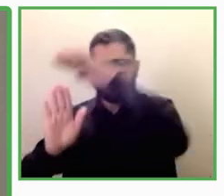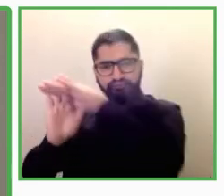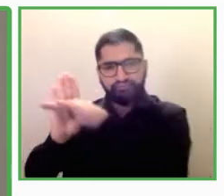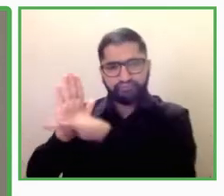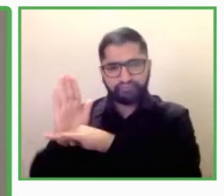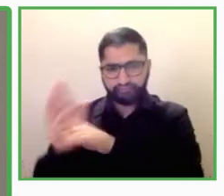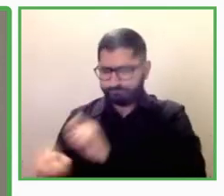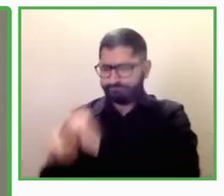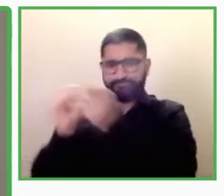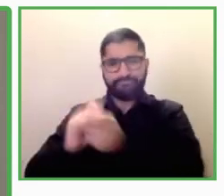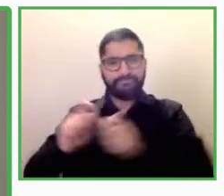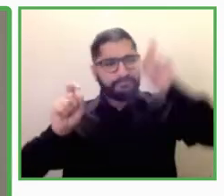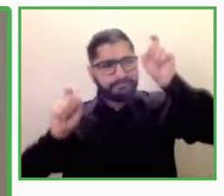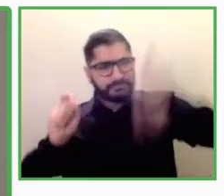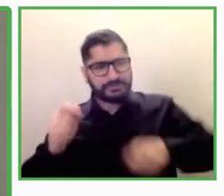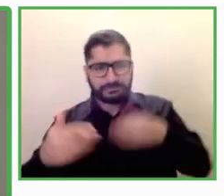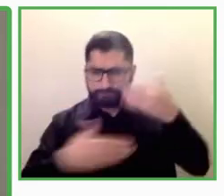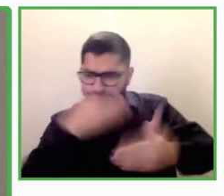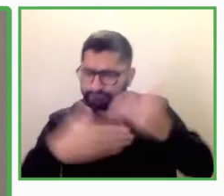discrimination,